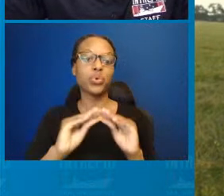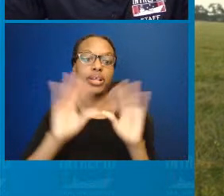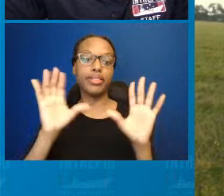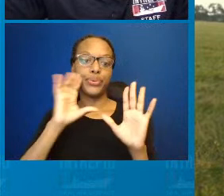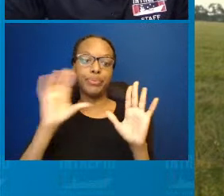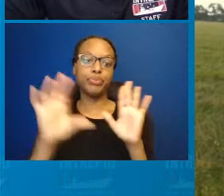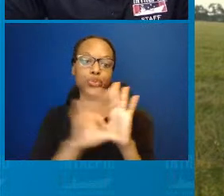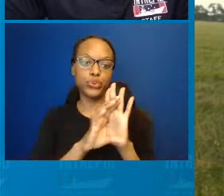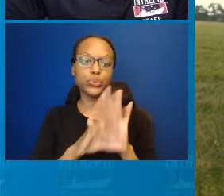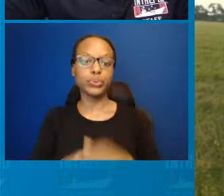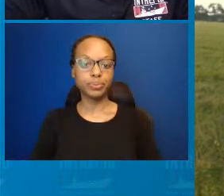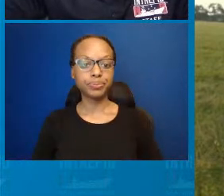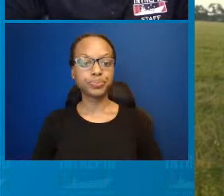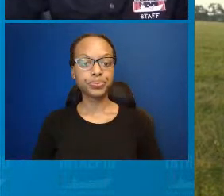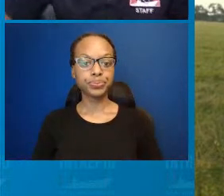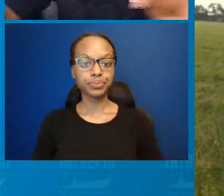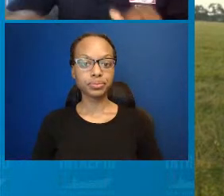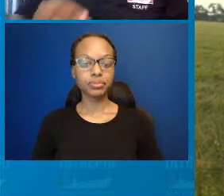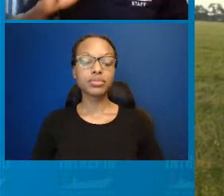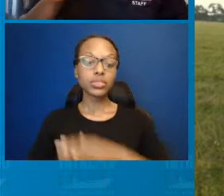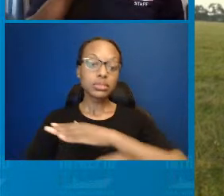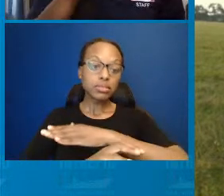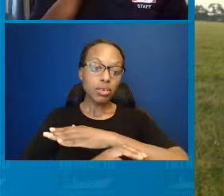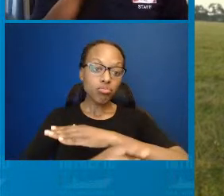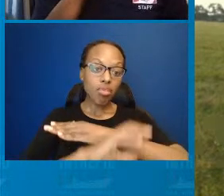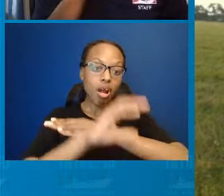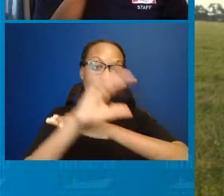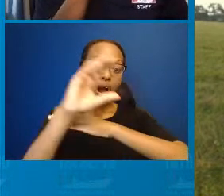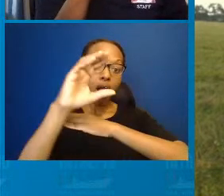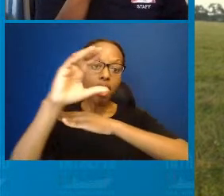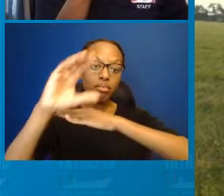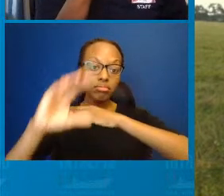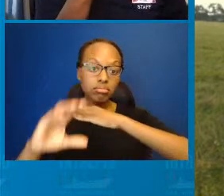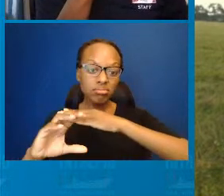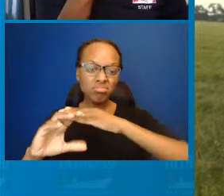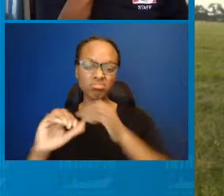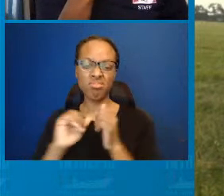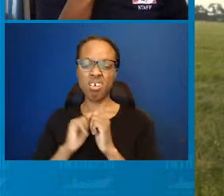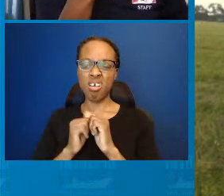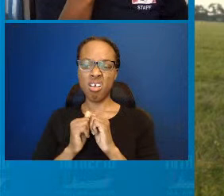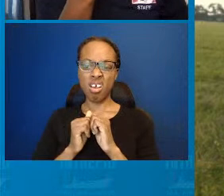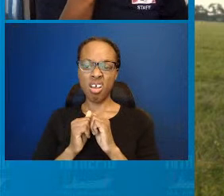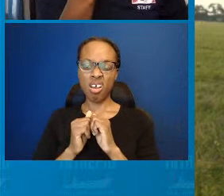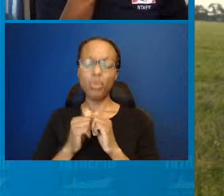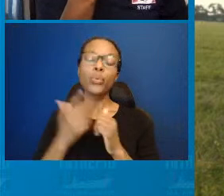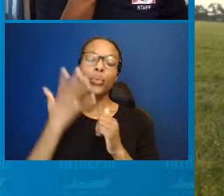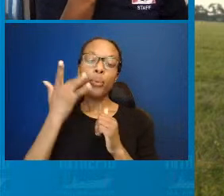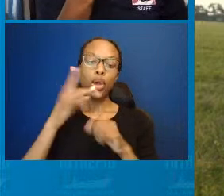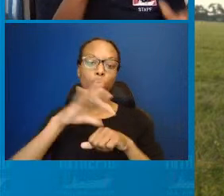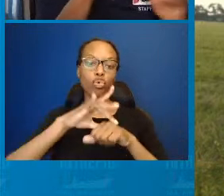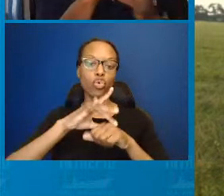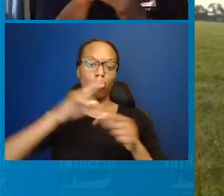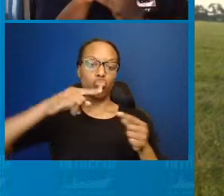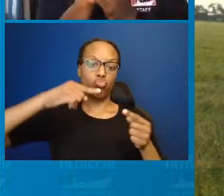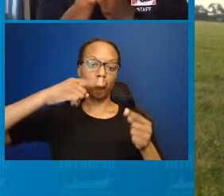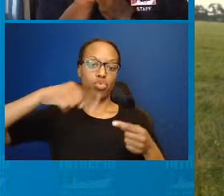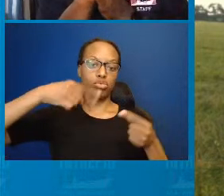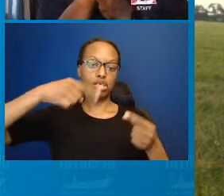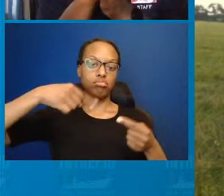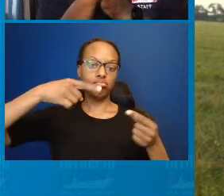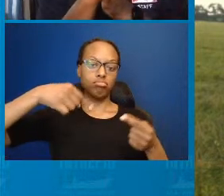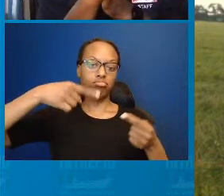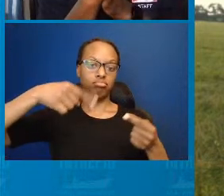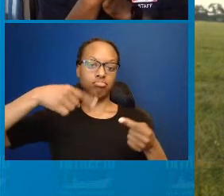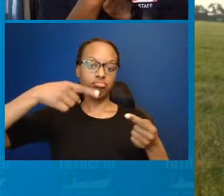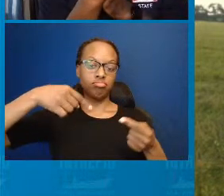Okay. How do we have sunrises and sunsets? Well, that's all due to the fact that the Earth is rotating, right? And as the Earth is rotating, one side of the